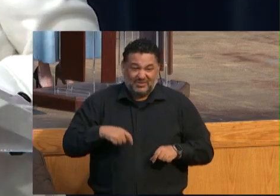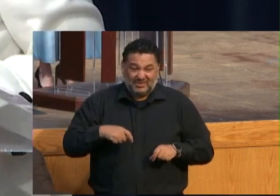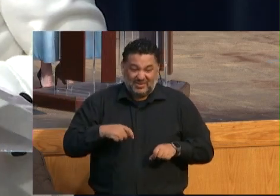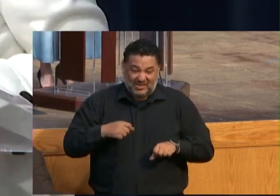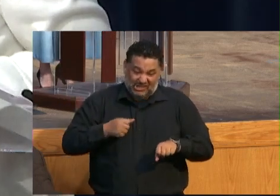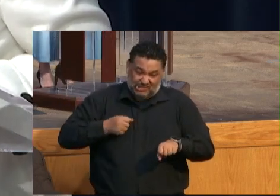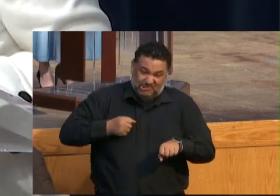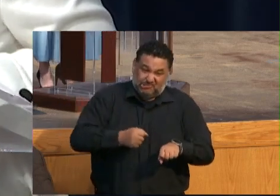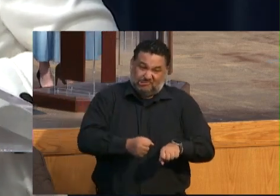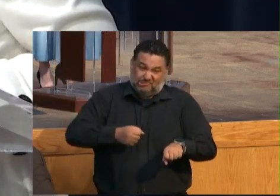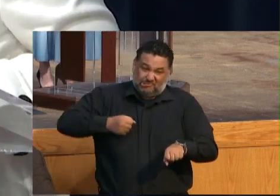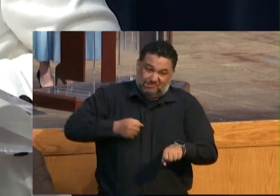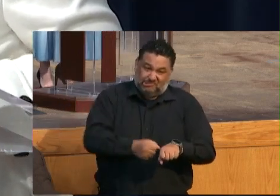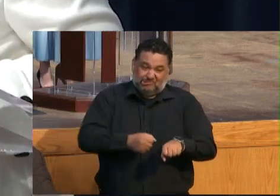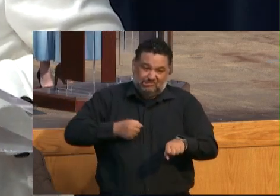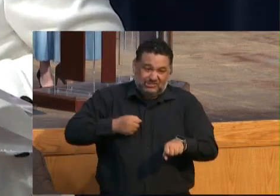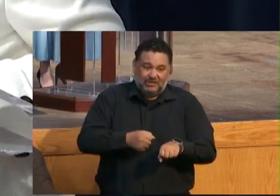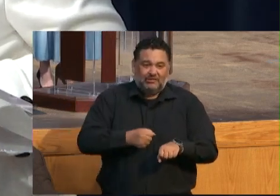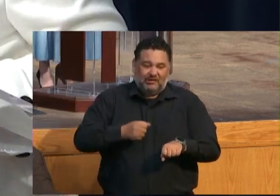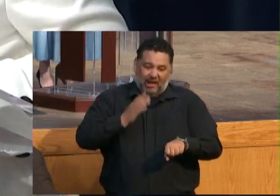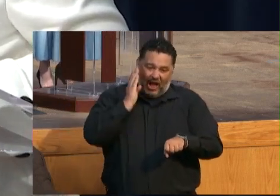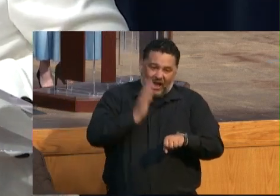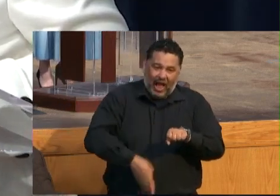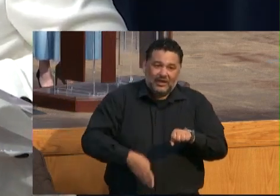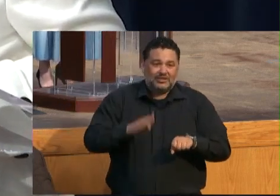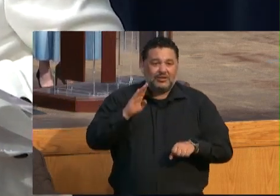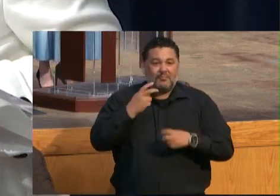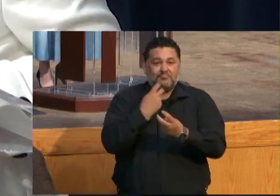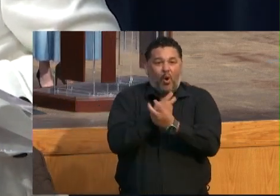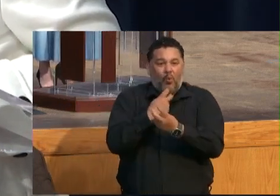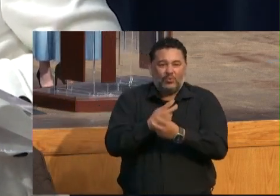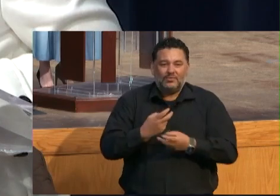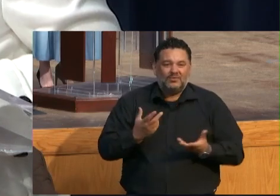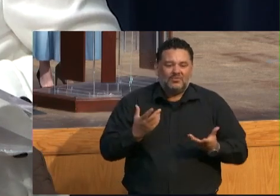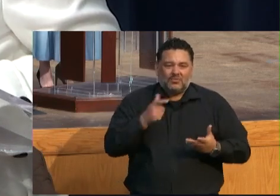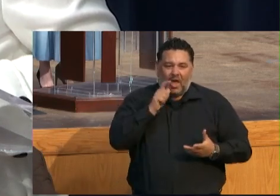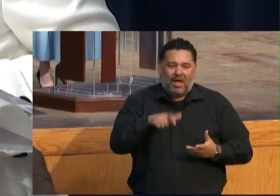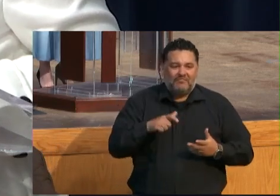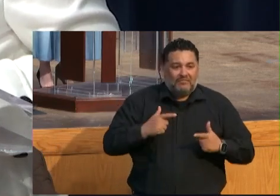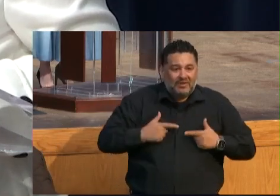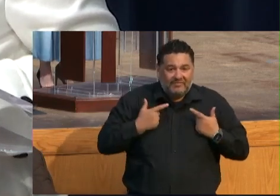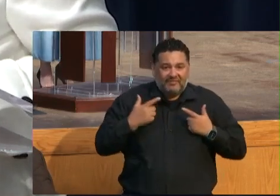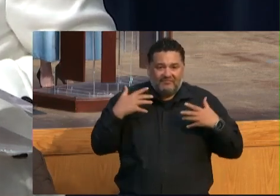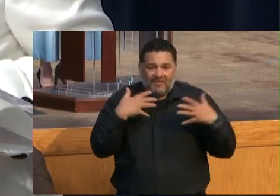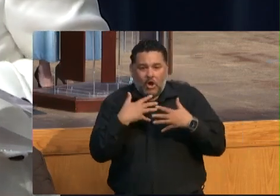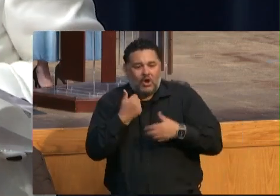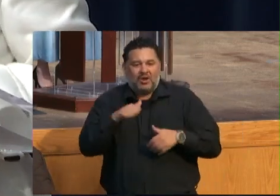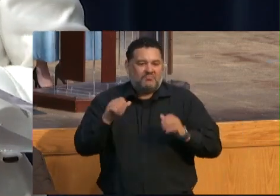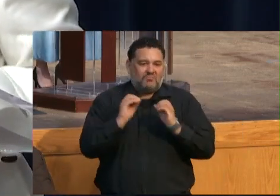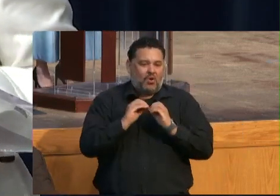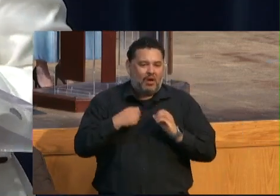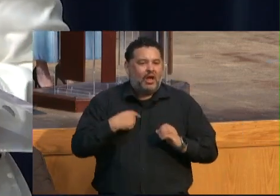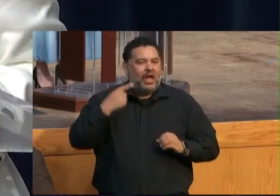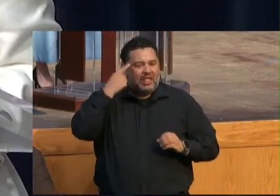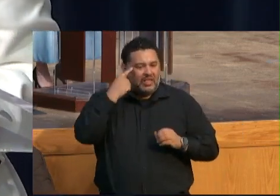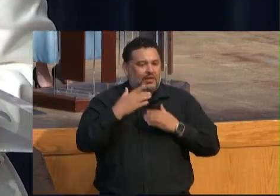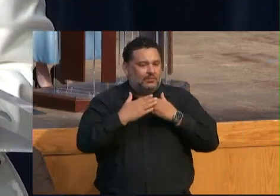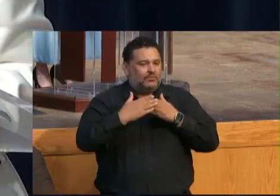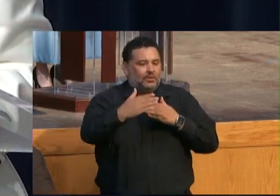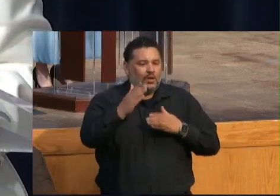bone. We don't have to live, I think, in that fear anymore. I think we're going to be fine as